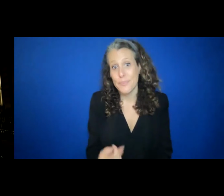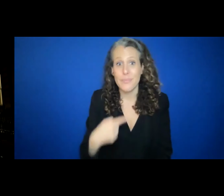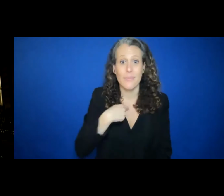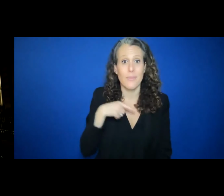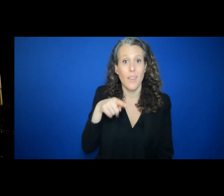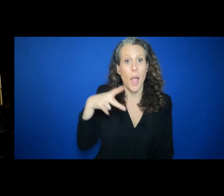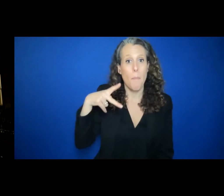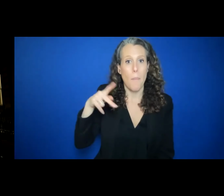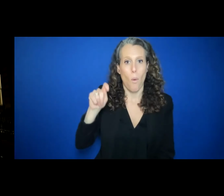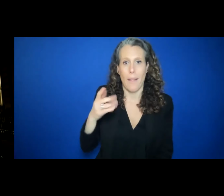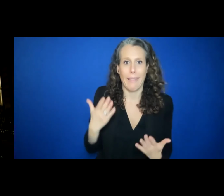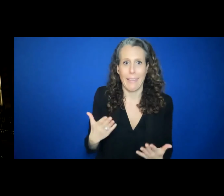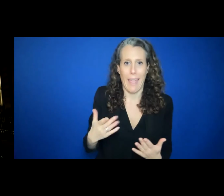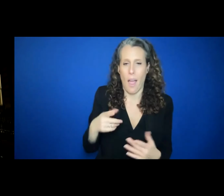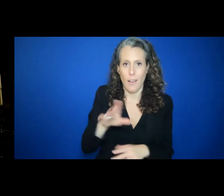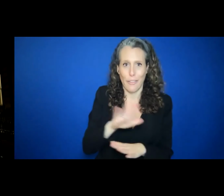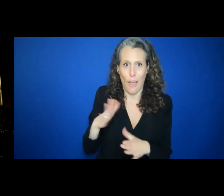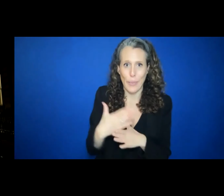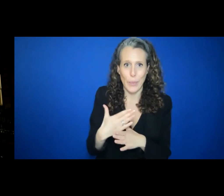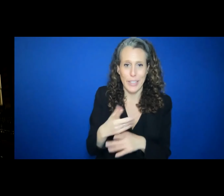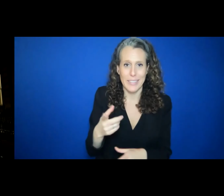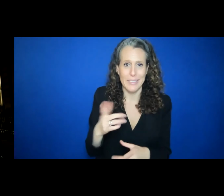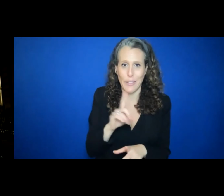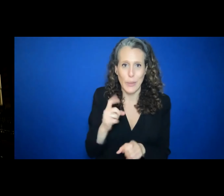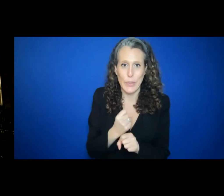on me. 1 second.